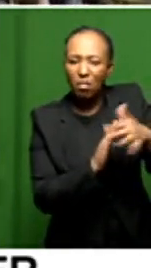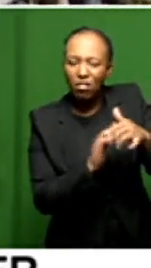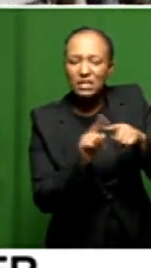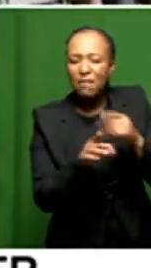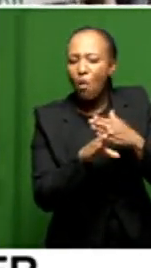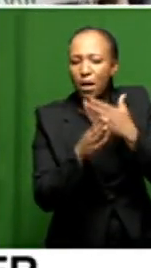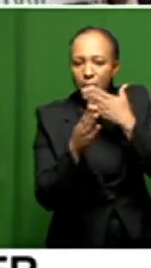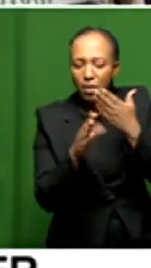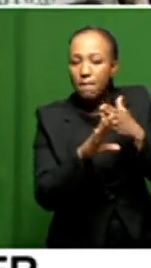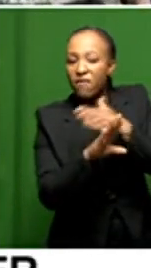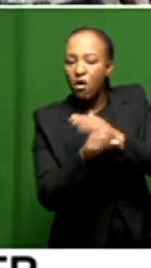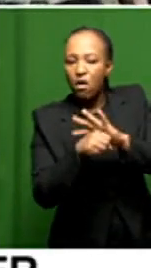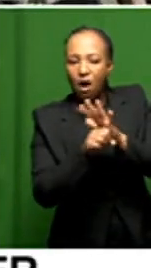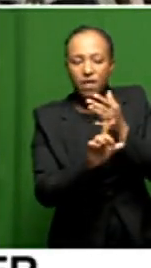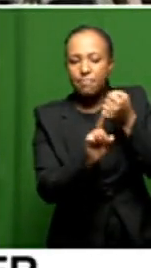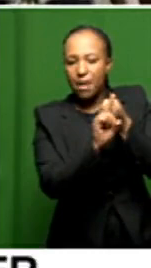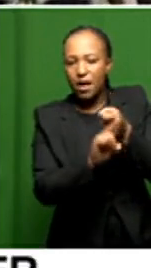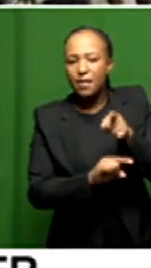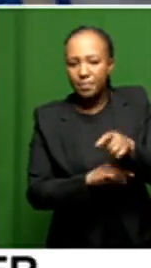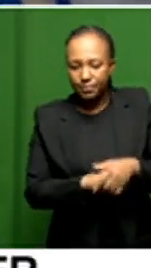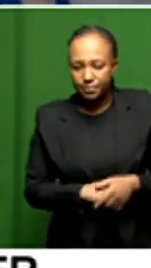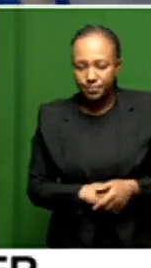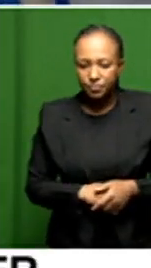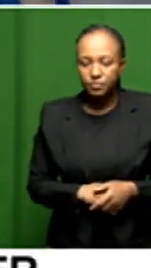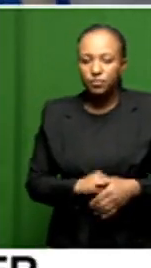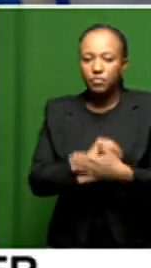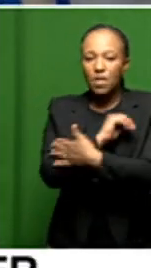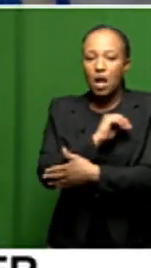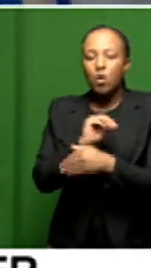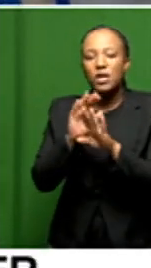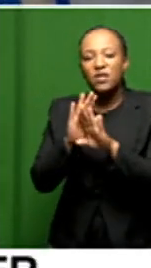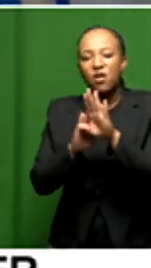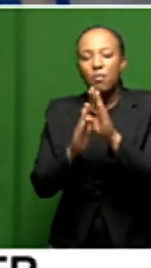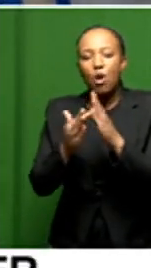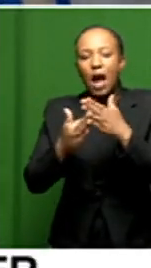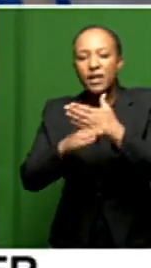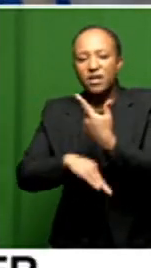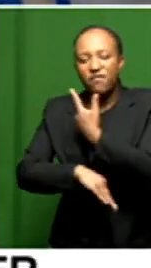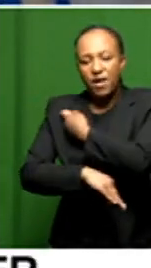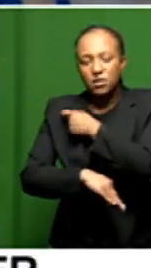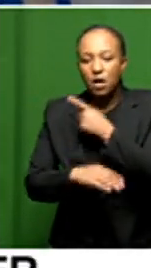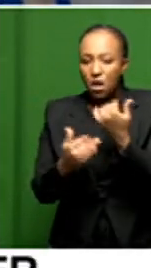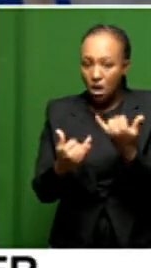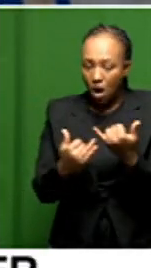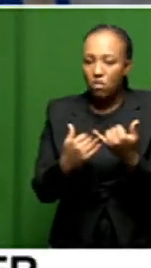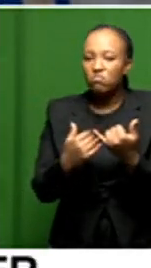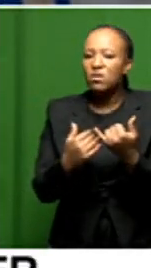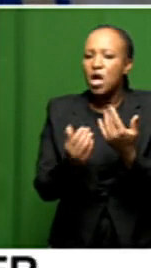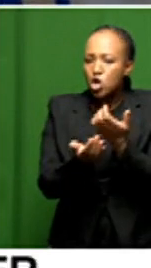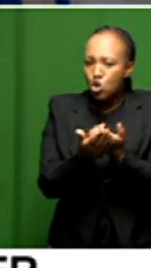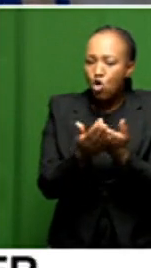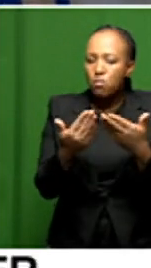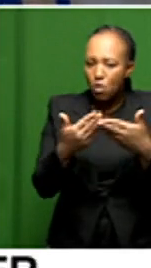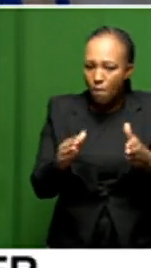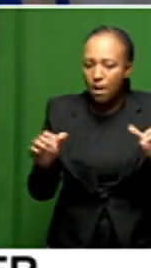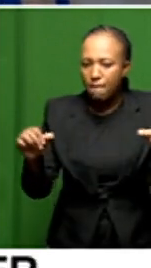when COVID-19 hit. In developed countries, access to vaccines has allowed economies to reopen, while stimulus payments